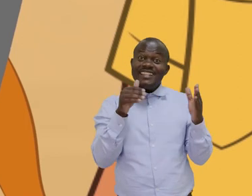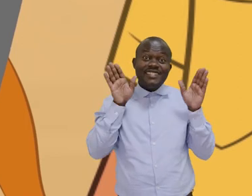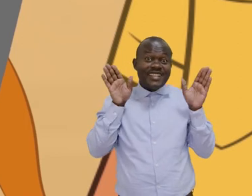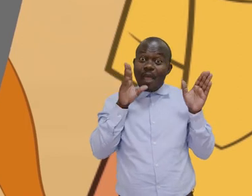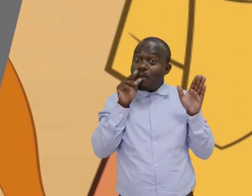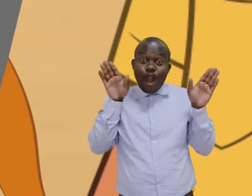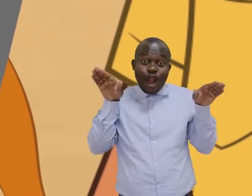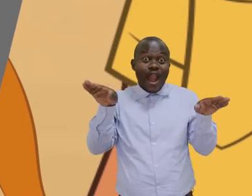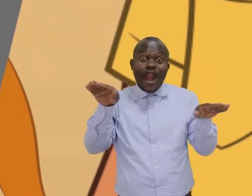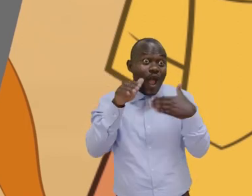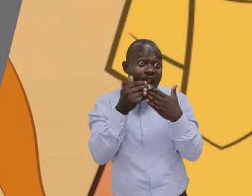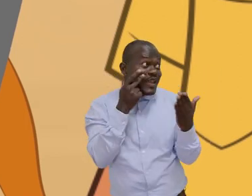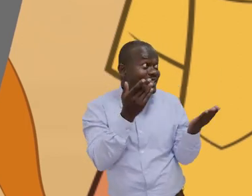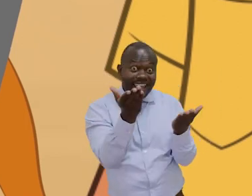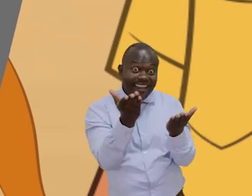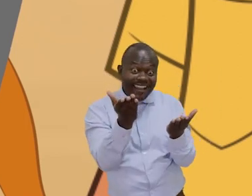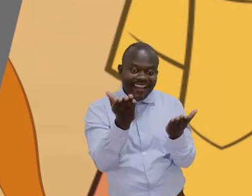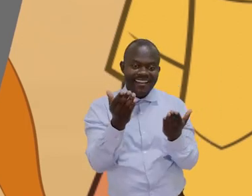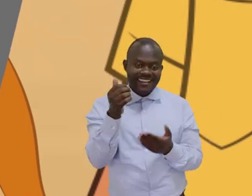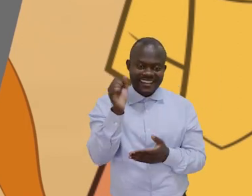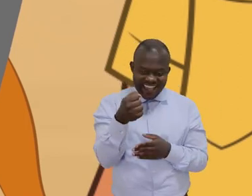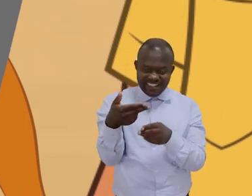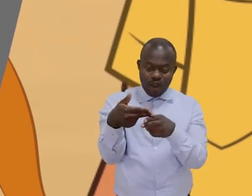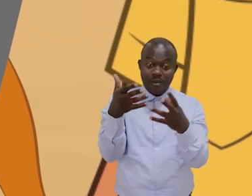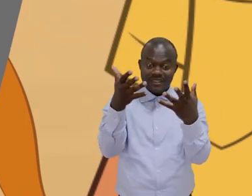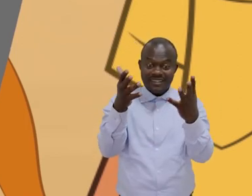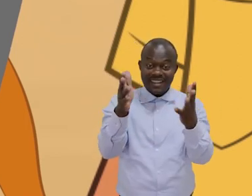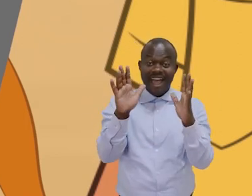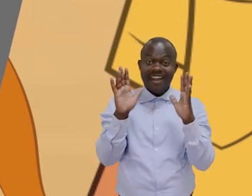I am almost done.